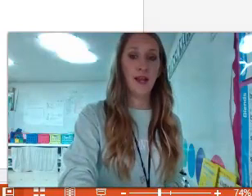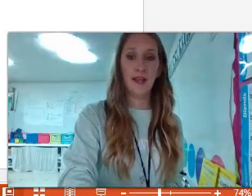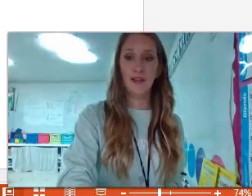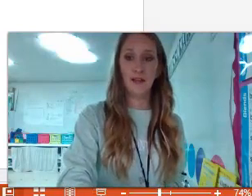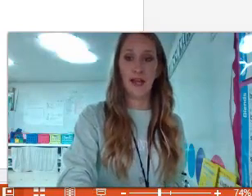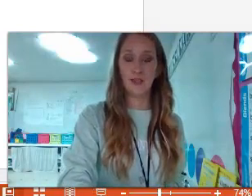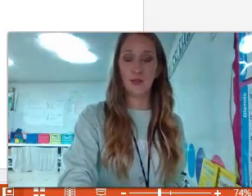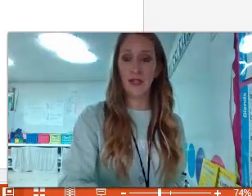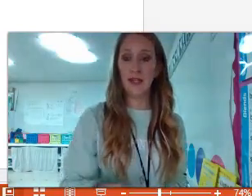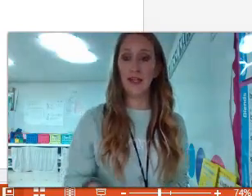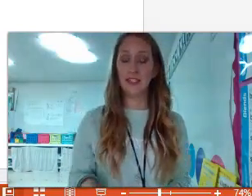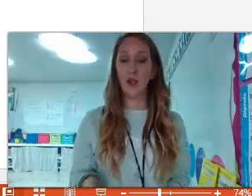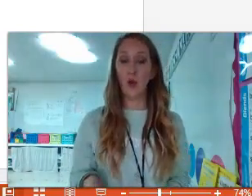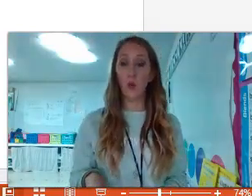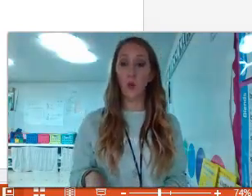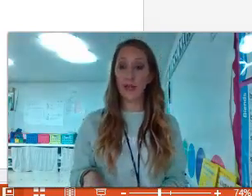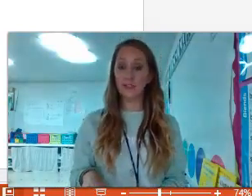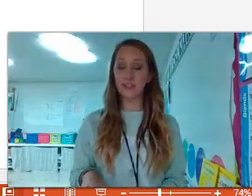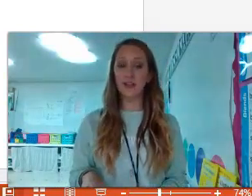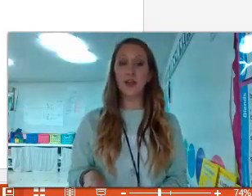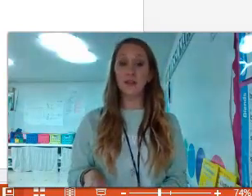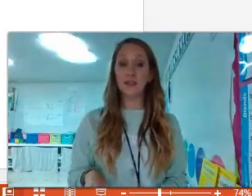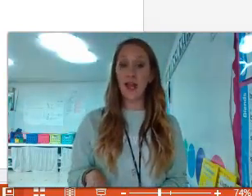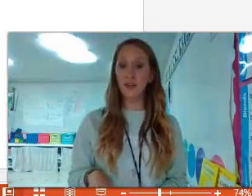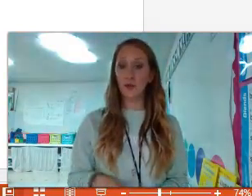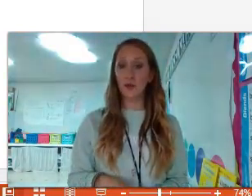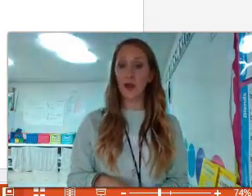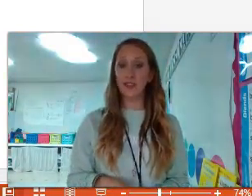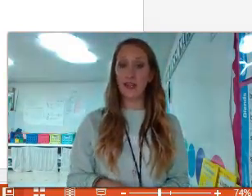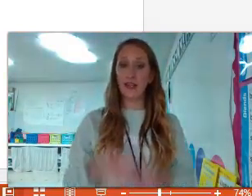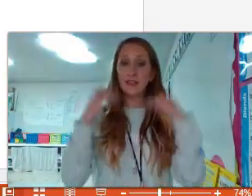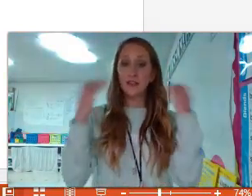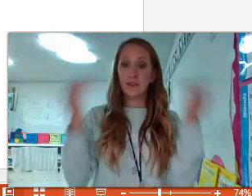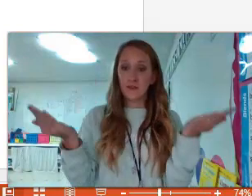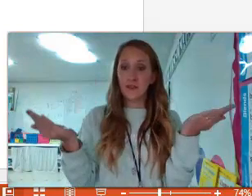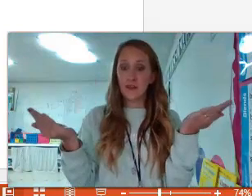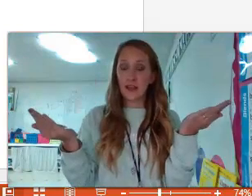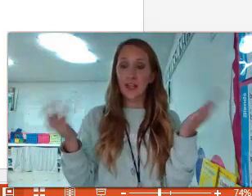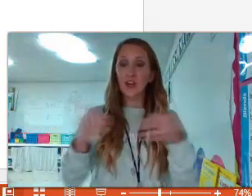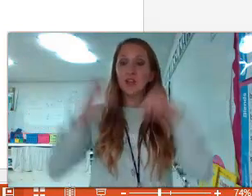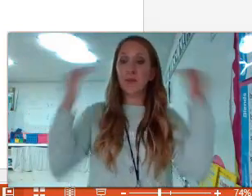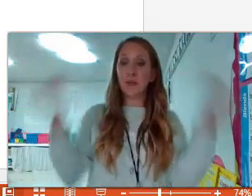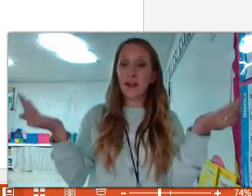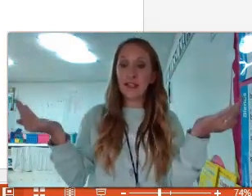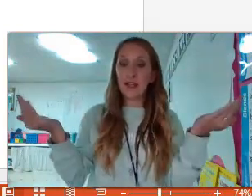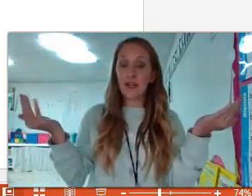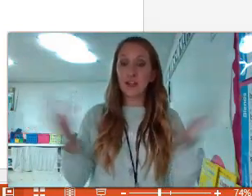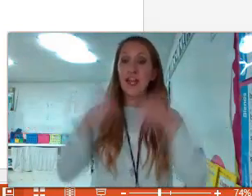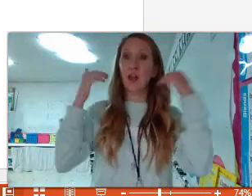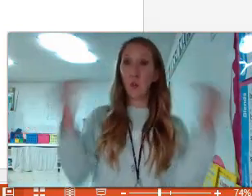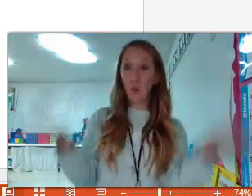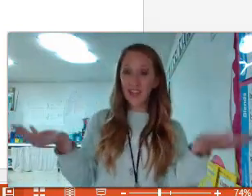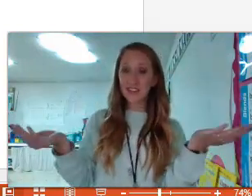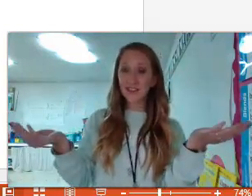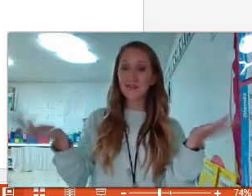All right, and the last one is what. The sign for what is, okay, and you're going to put your hands out like you're